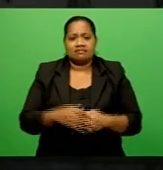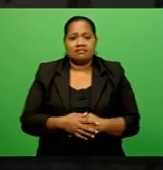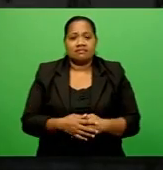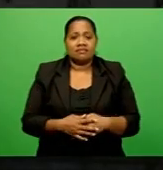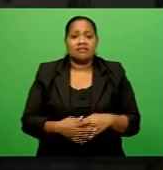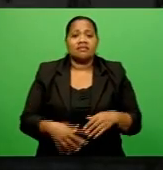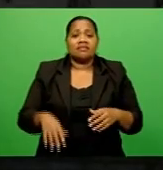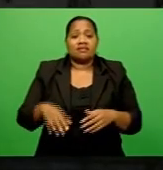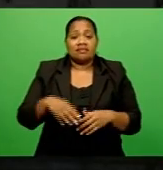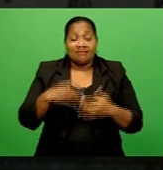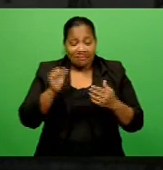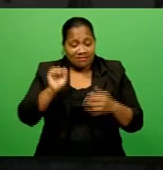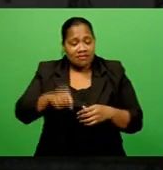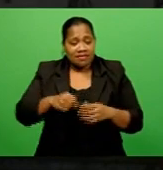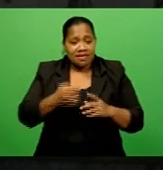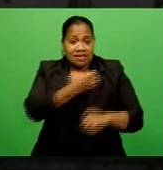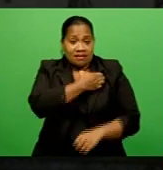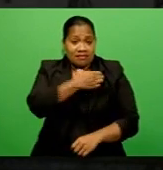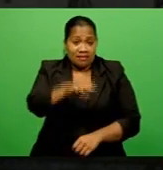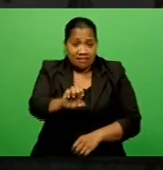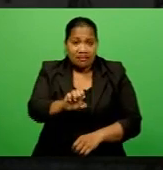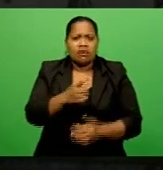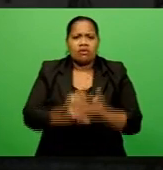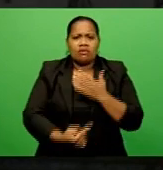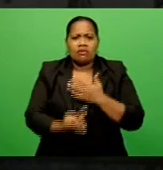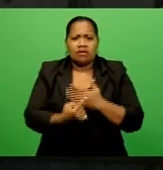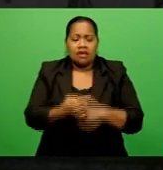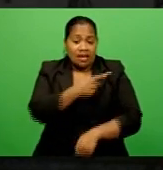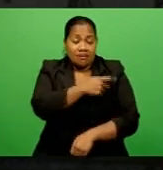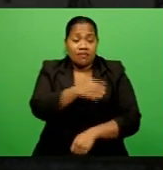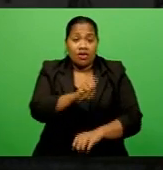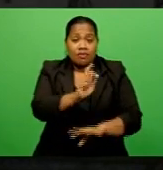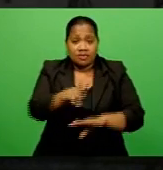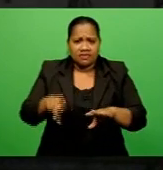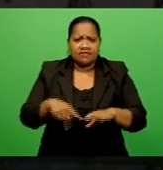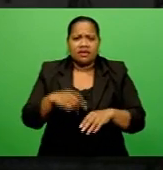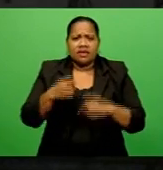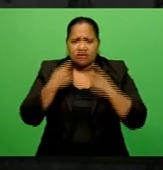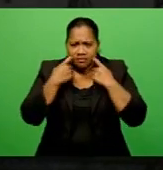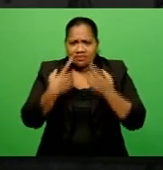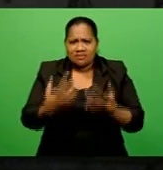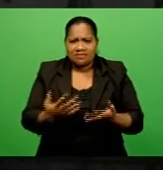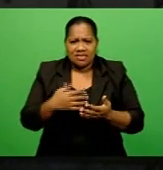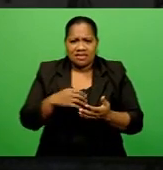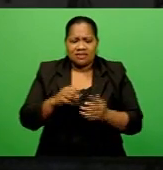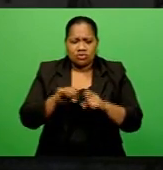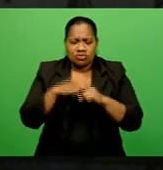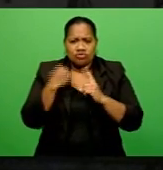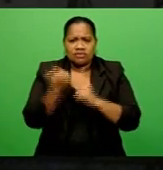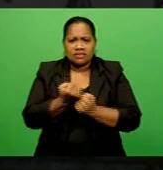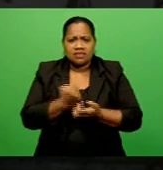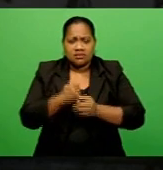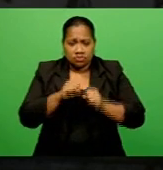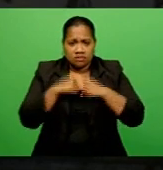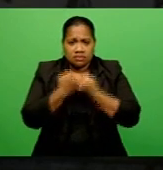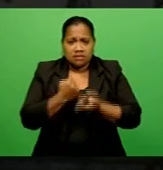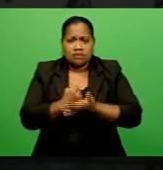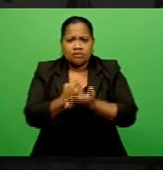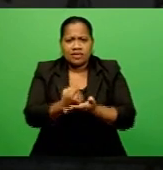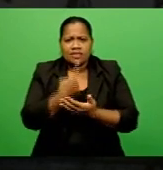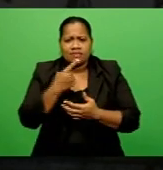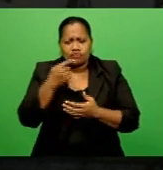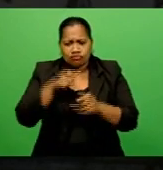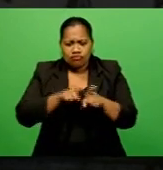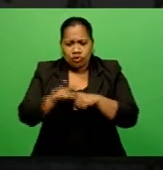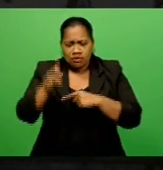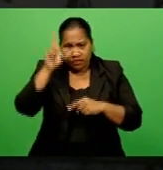Edwin, Empower Pacific has also stated that counseling and psychosocial support are amongst the forms of assistance that most Fijians in